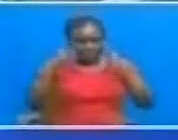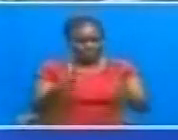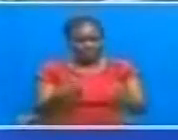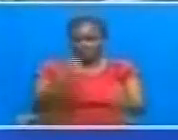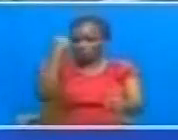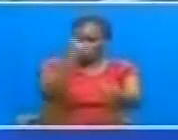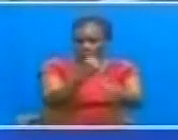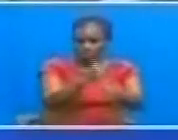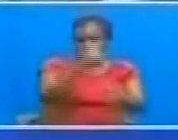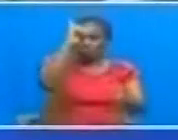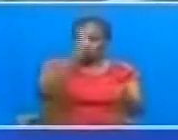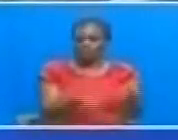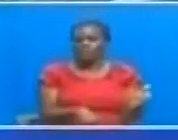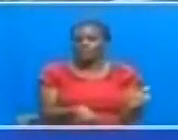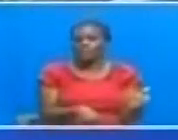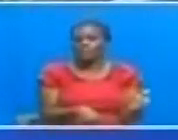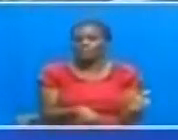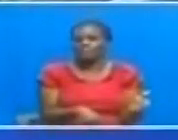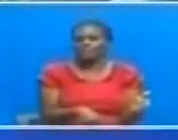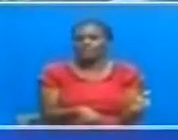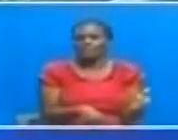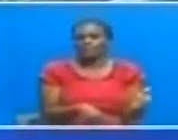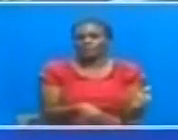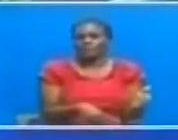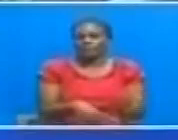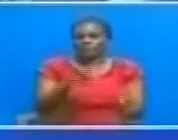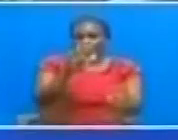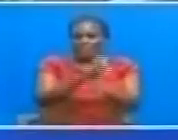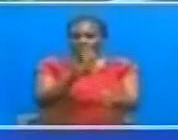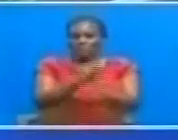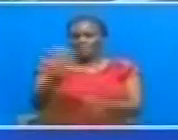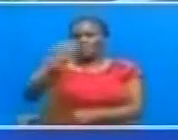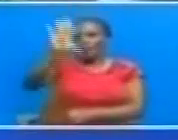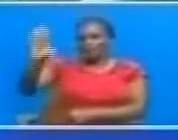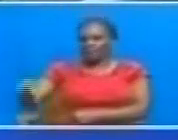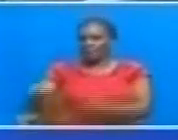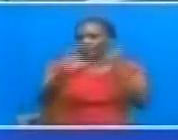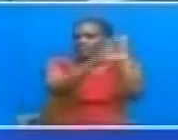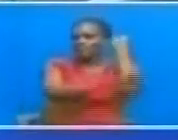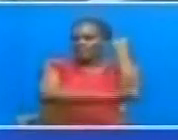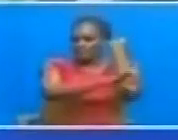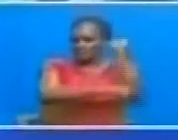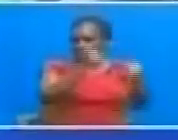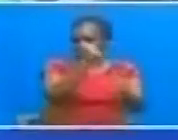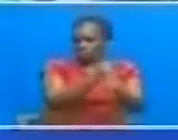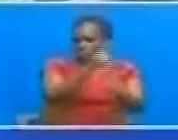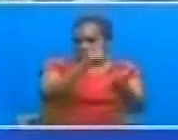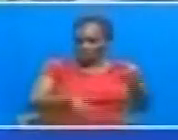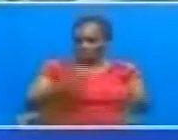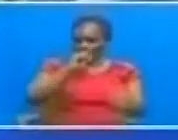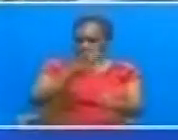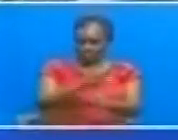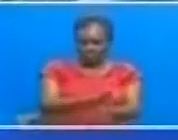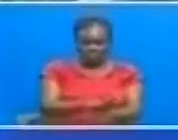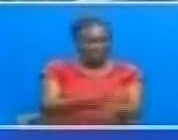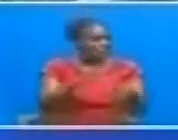do, of course, for most of the African countries, they promise, but